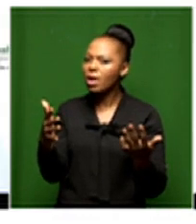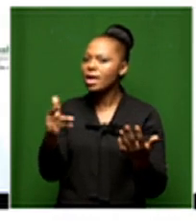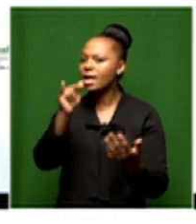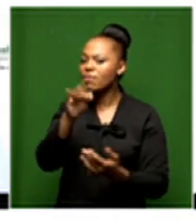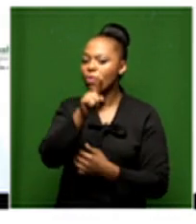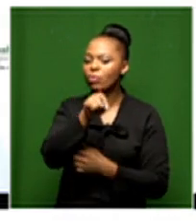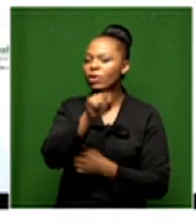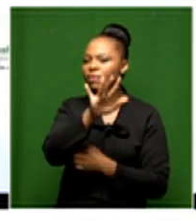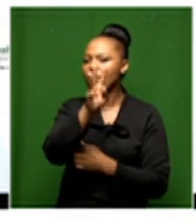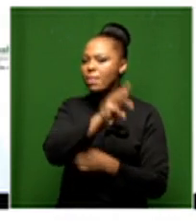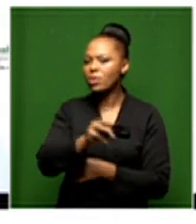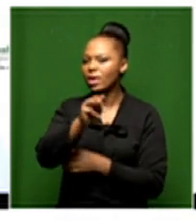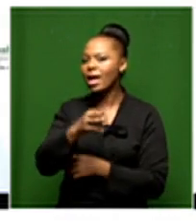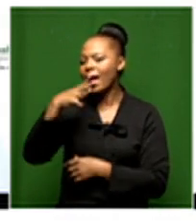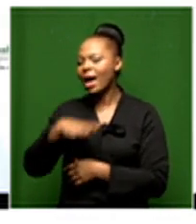that go?